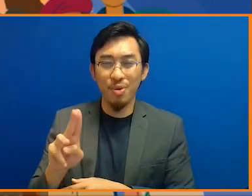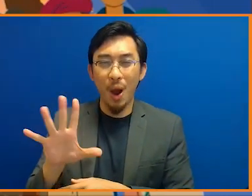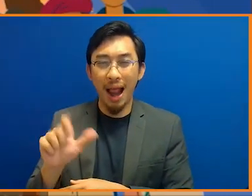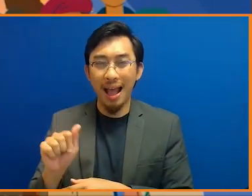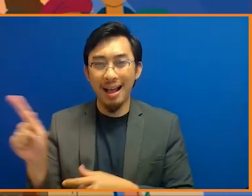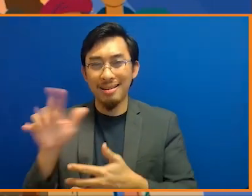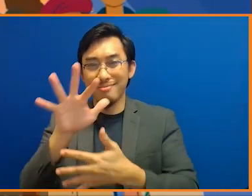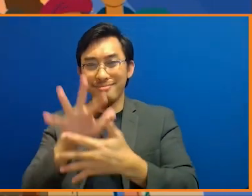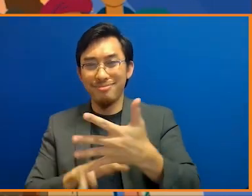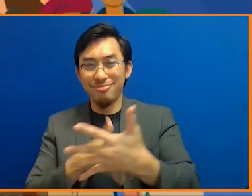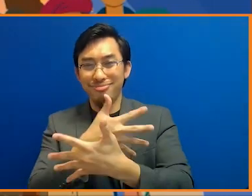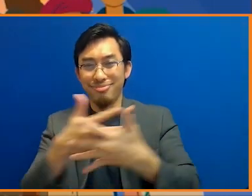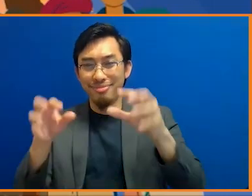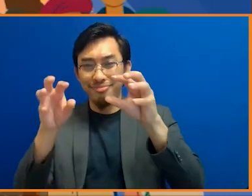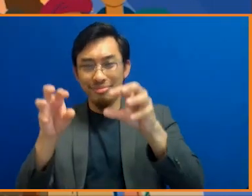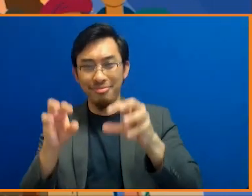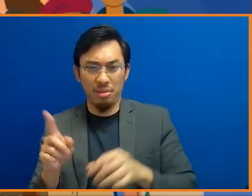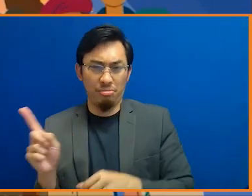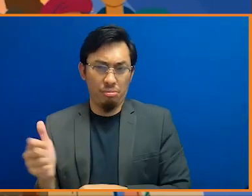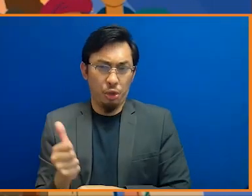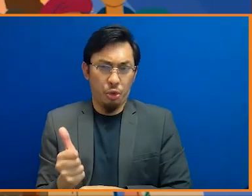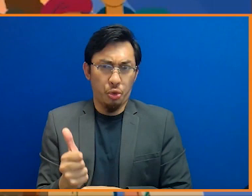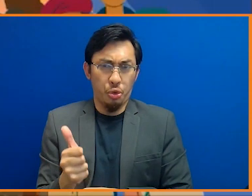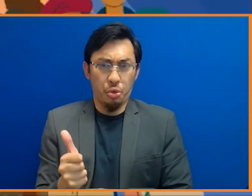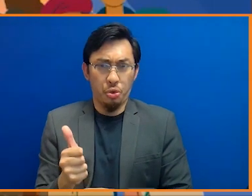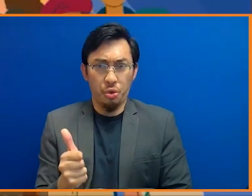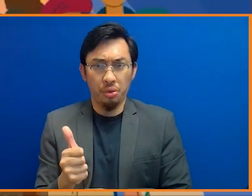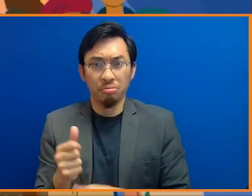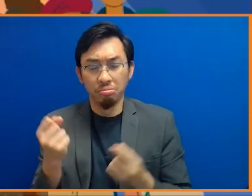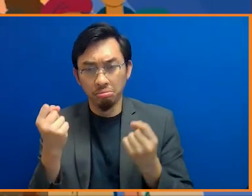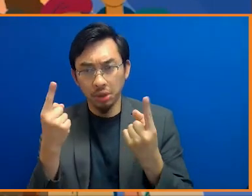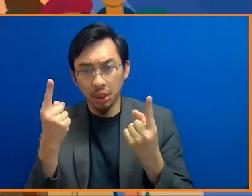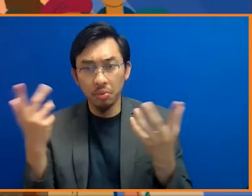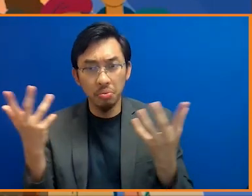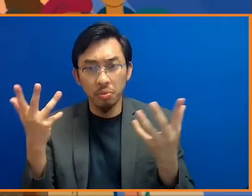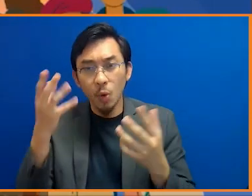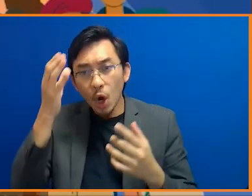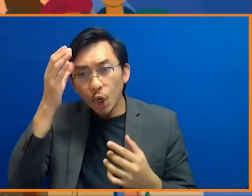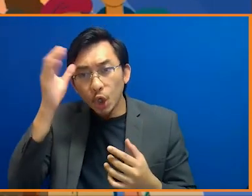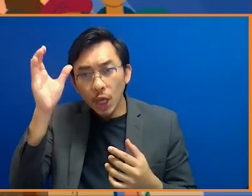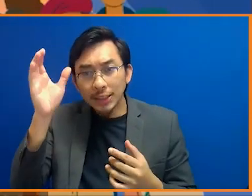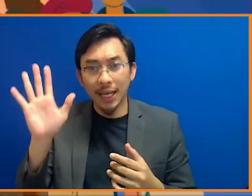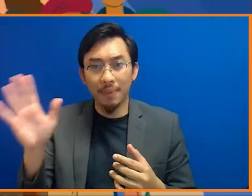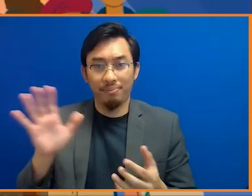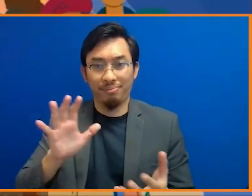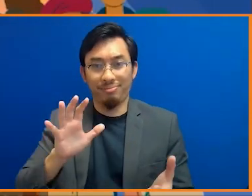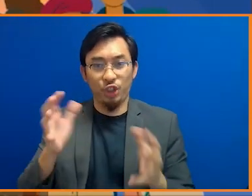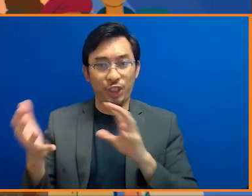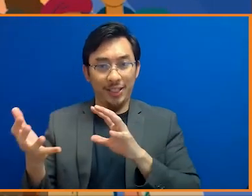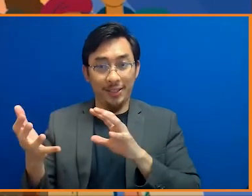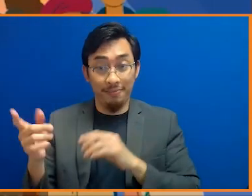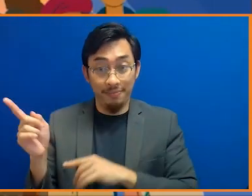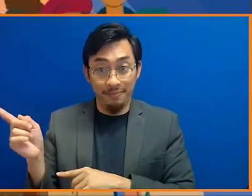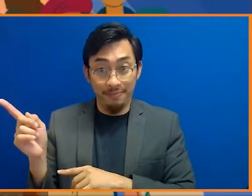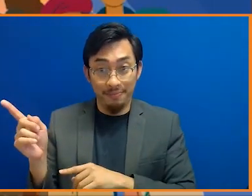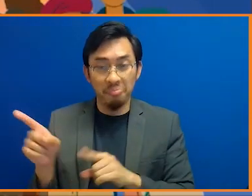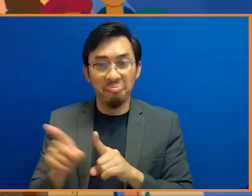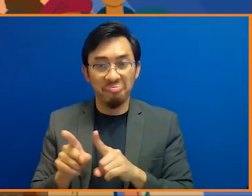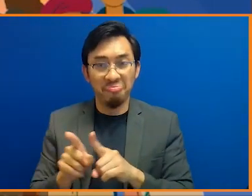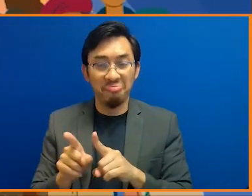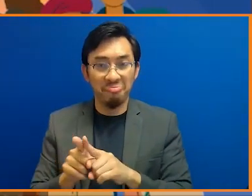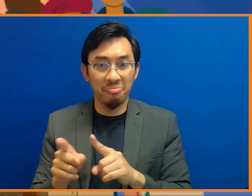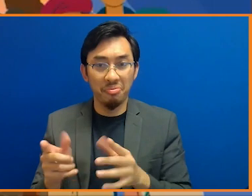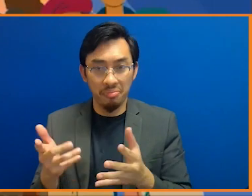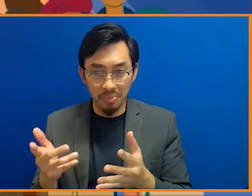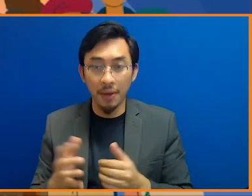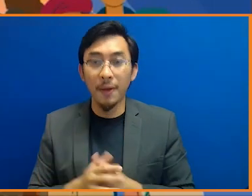conventional formula, but it's very good to to understand the concept of disaster risk reduction itself. The risk